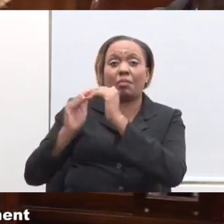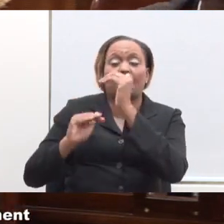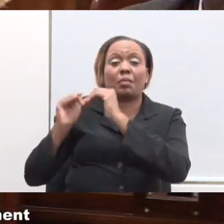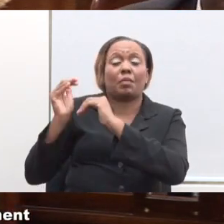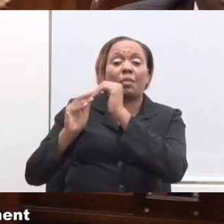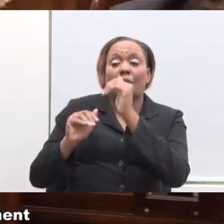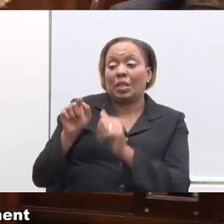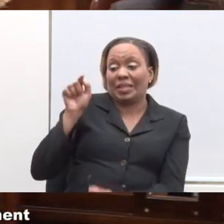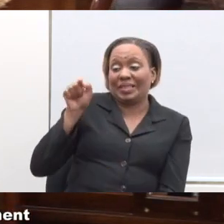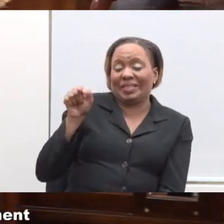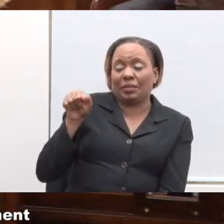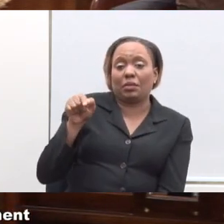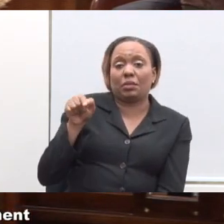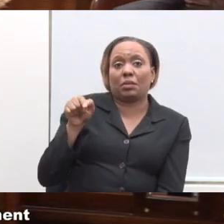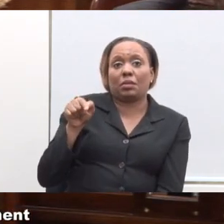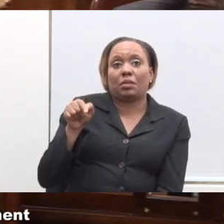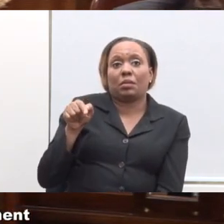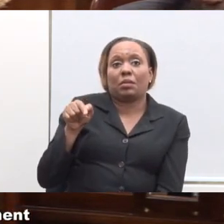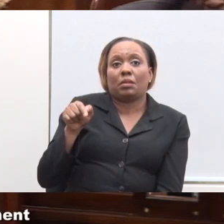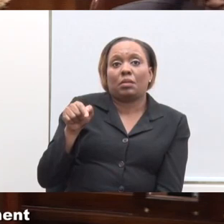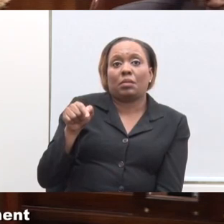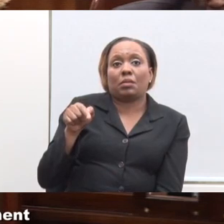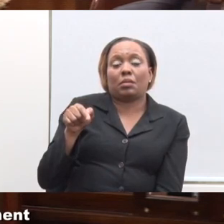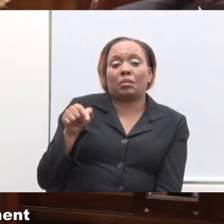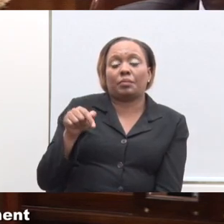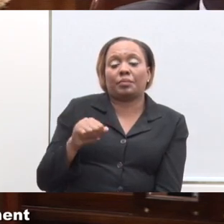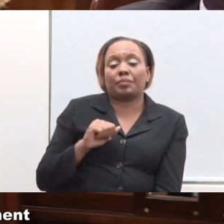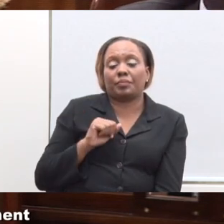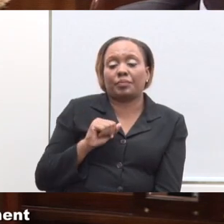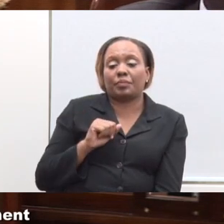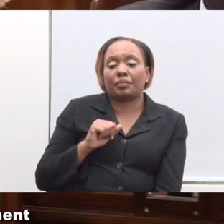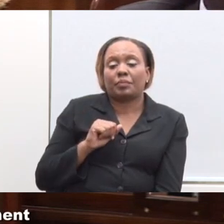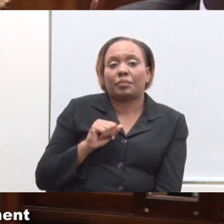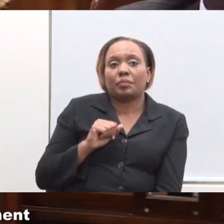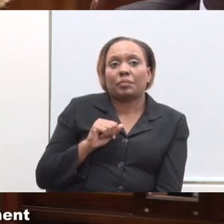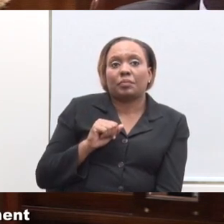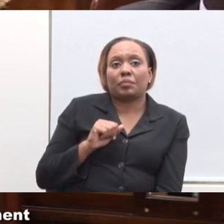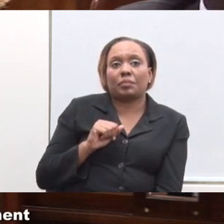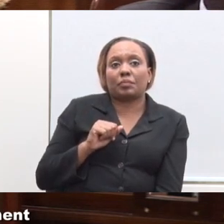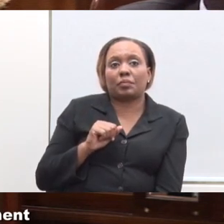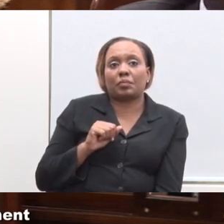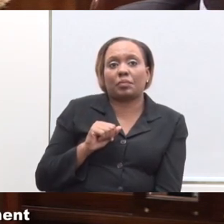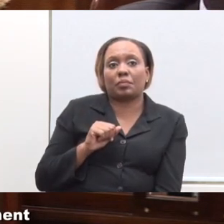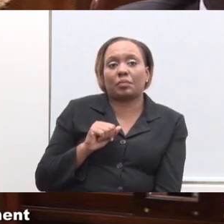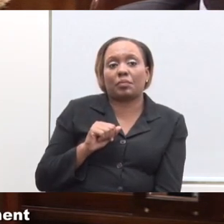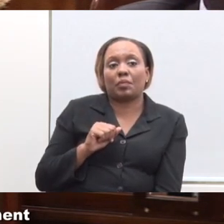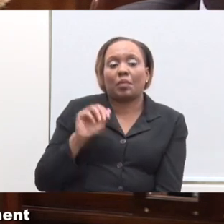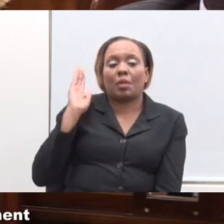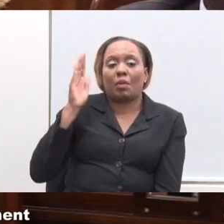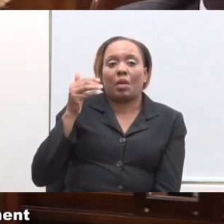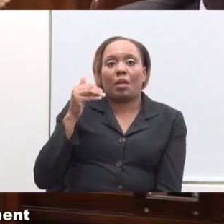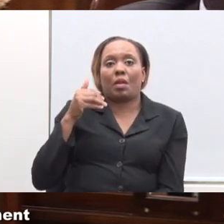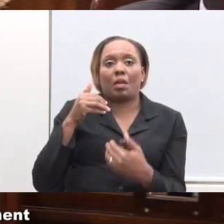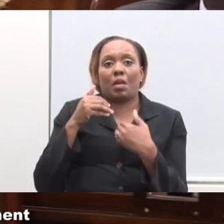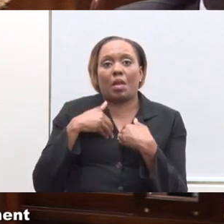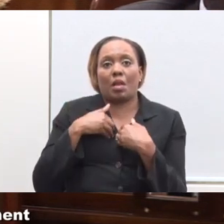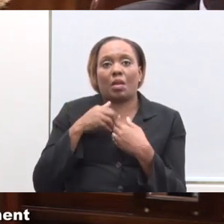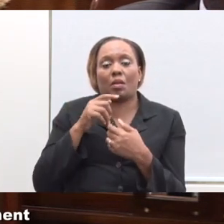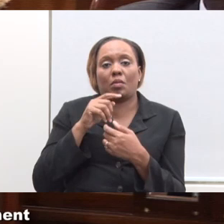us 38 primary critical care beds, and about